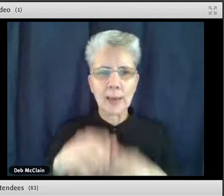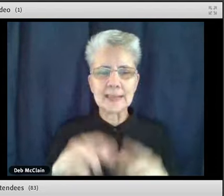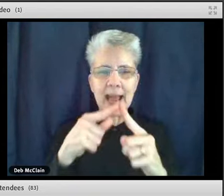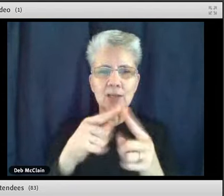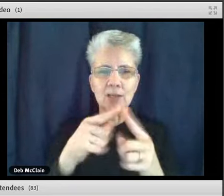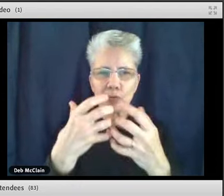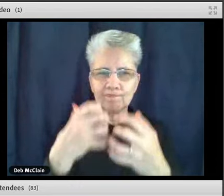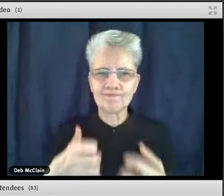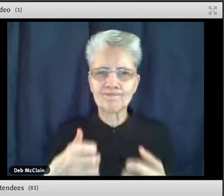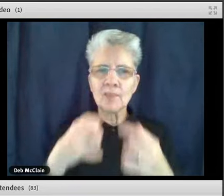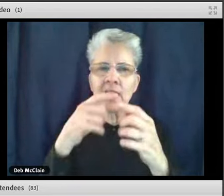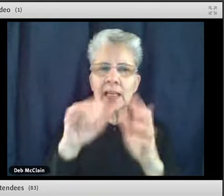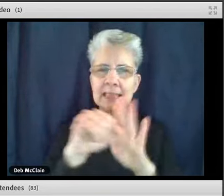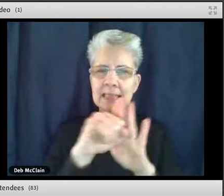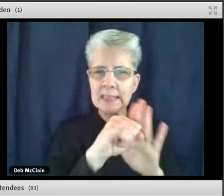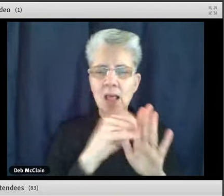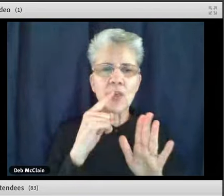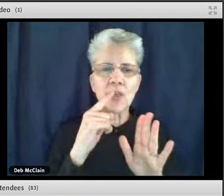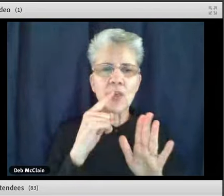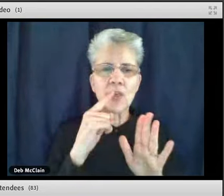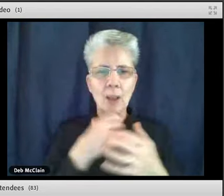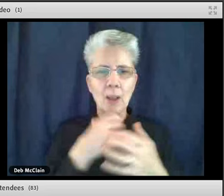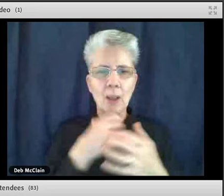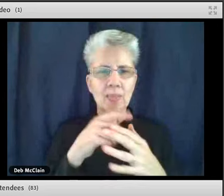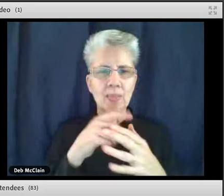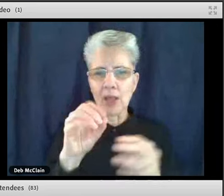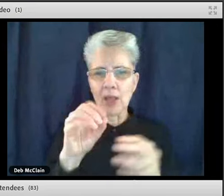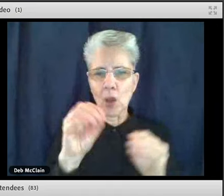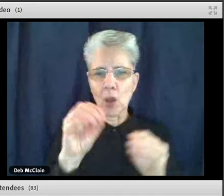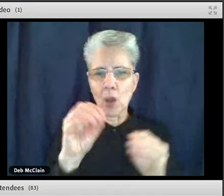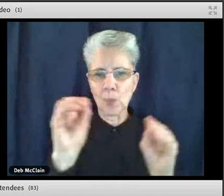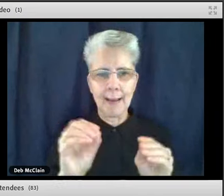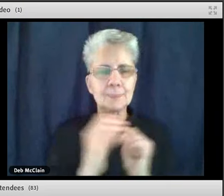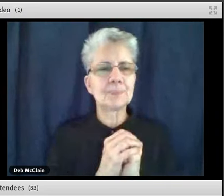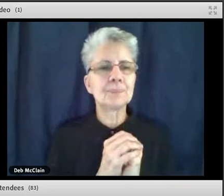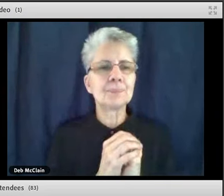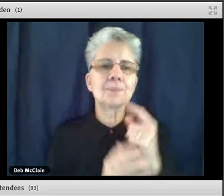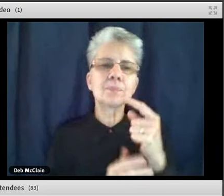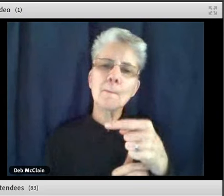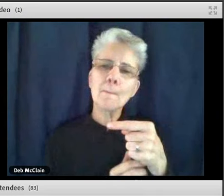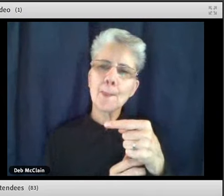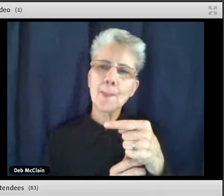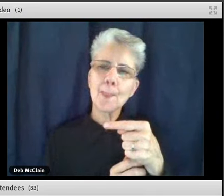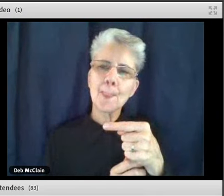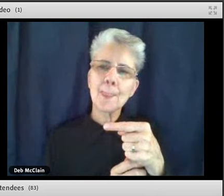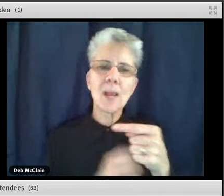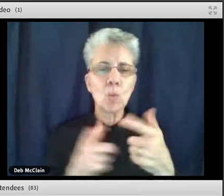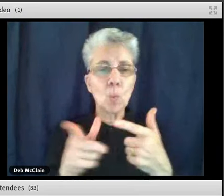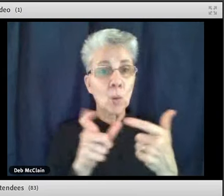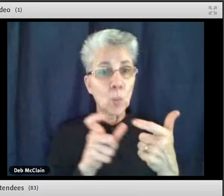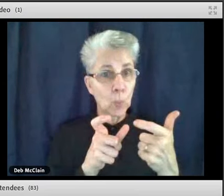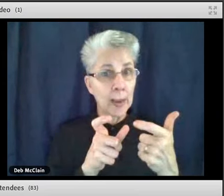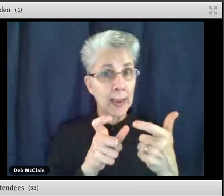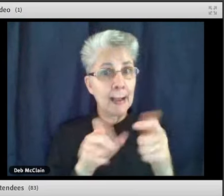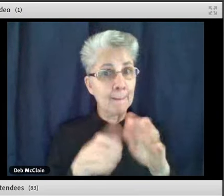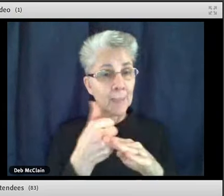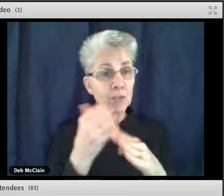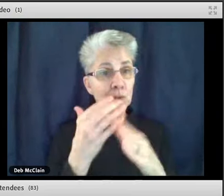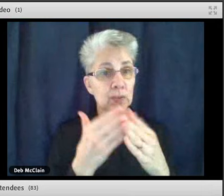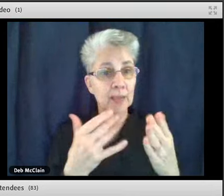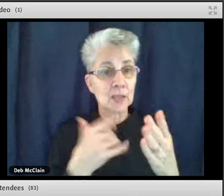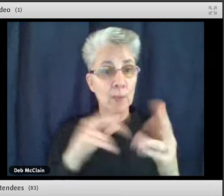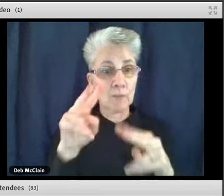And as you do that, I want to move to These are some training sites. I'm not going to go through them, but